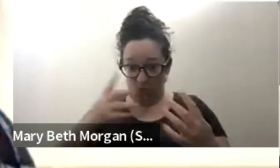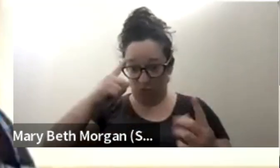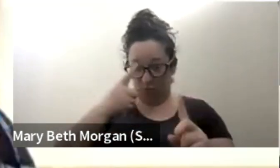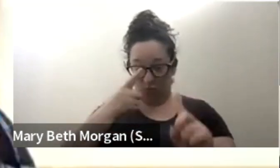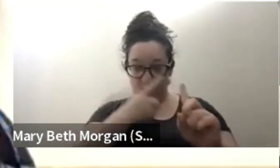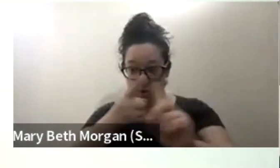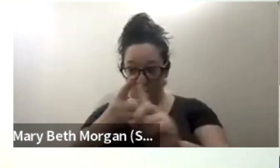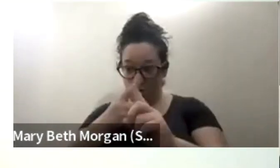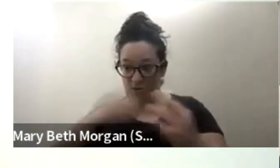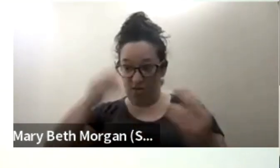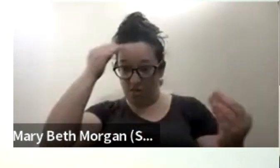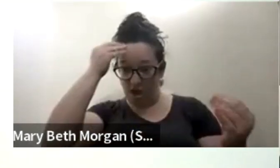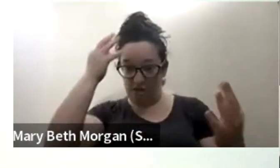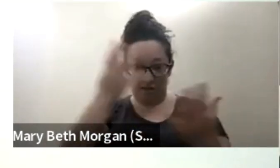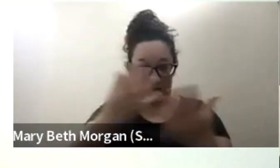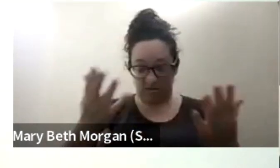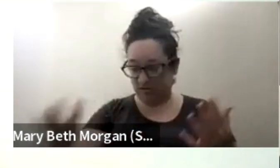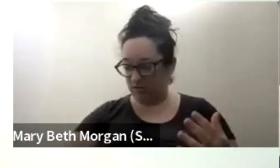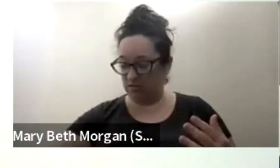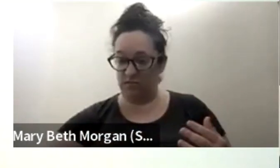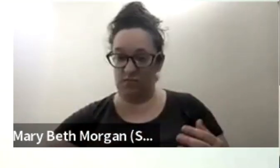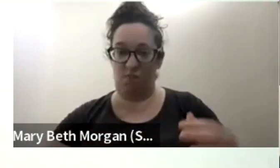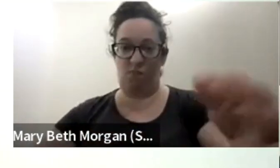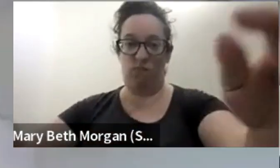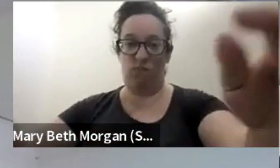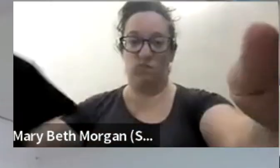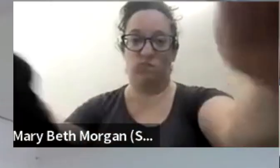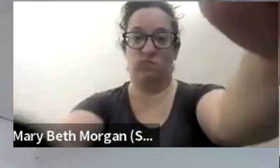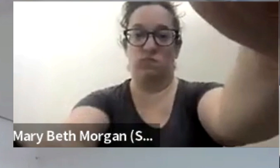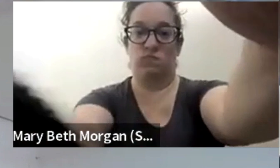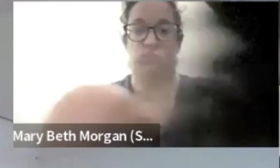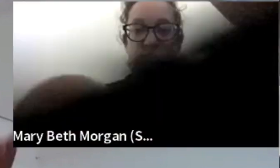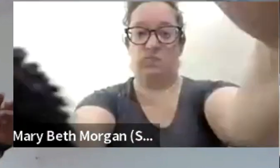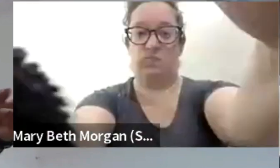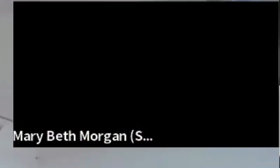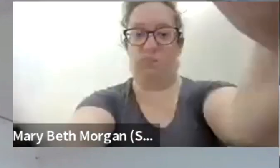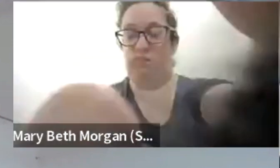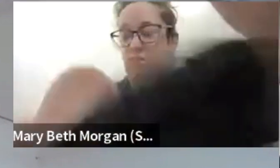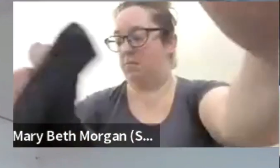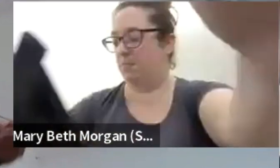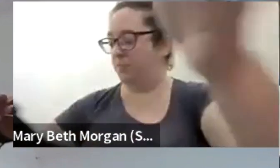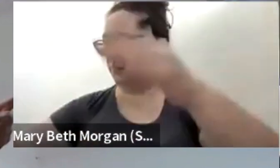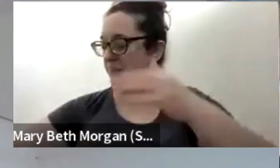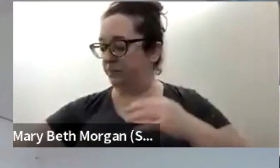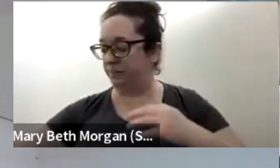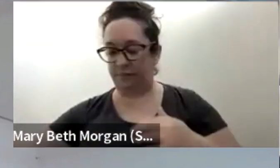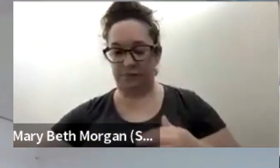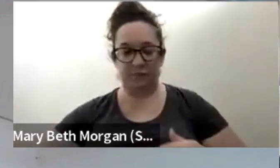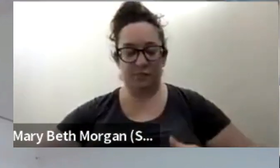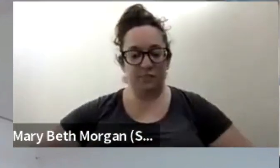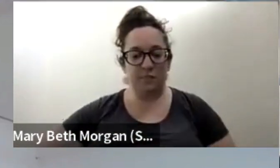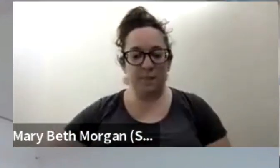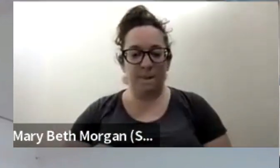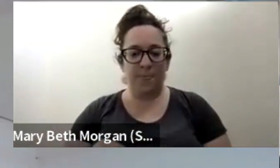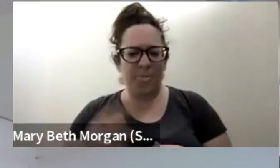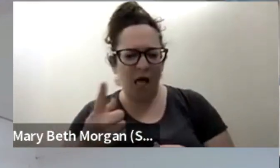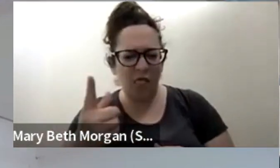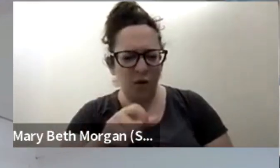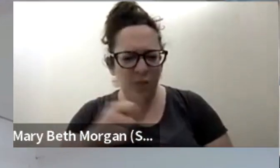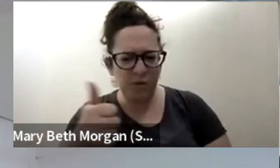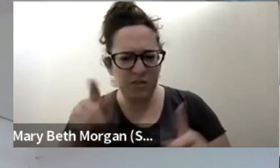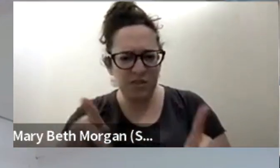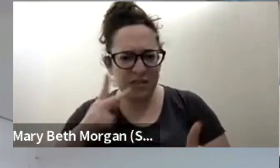Can I ask a question? Yes. There's someone online as well. We'll start here, because I saw the hand first, sorry, and